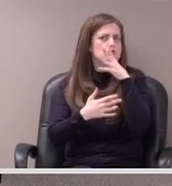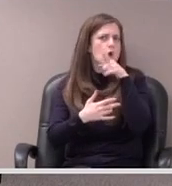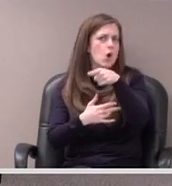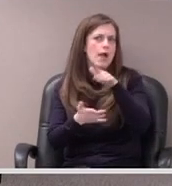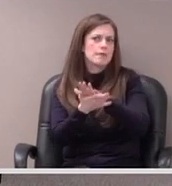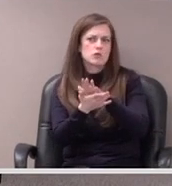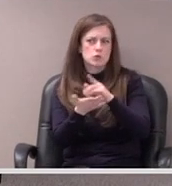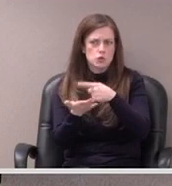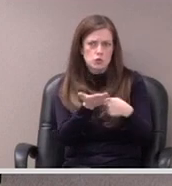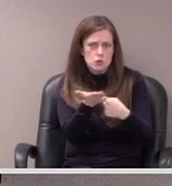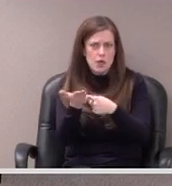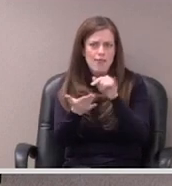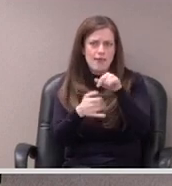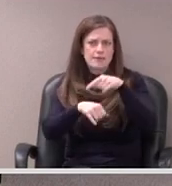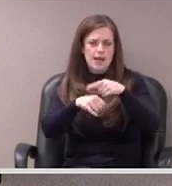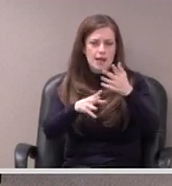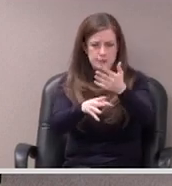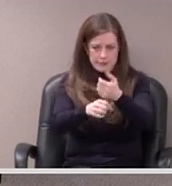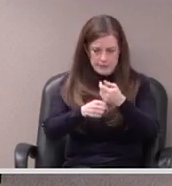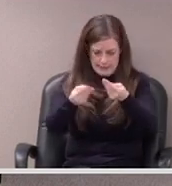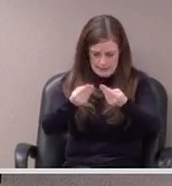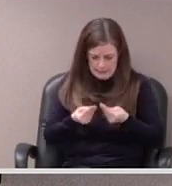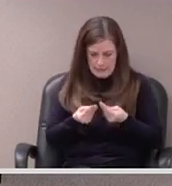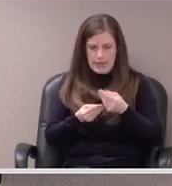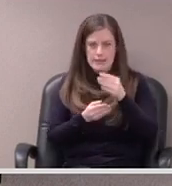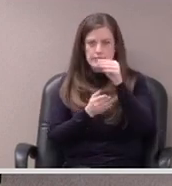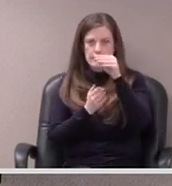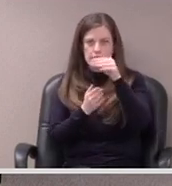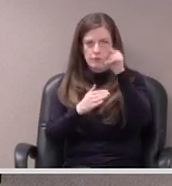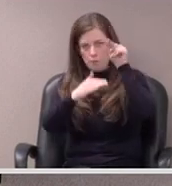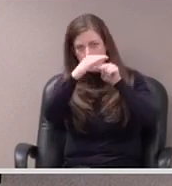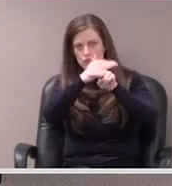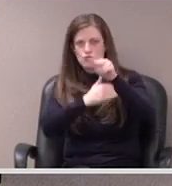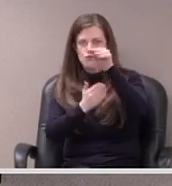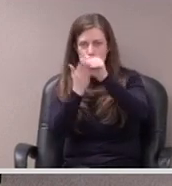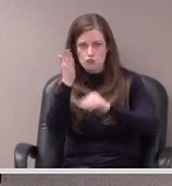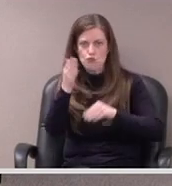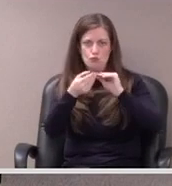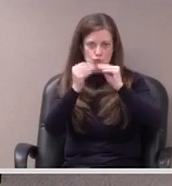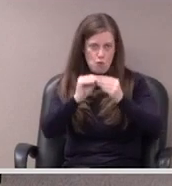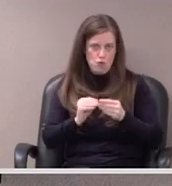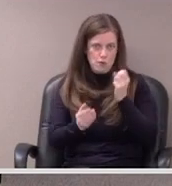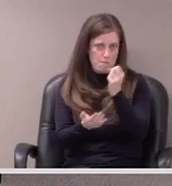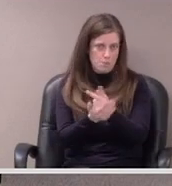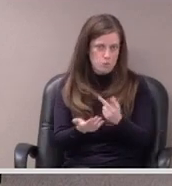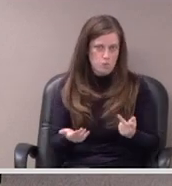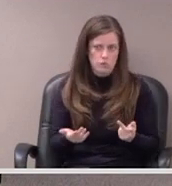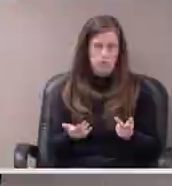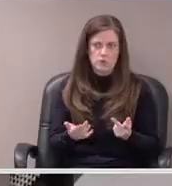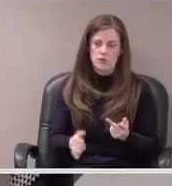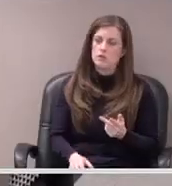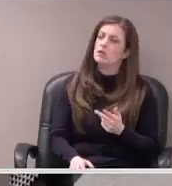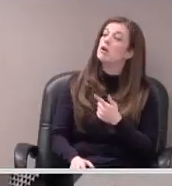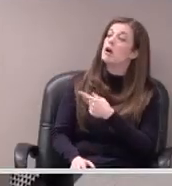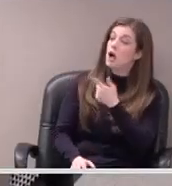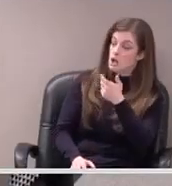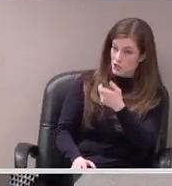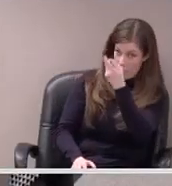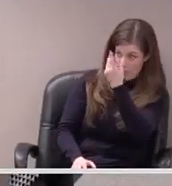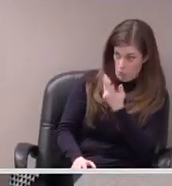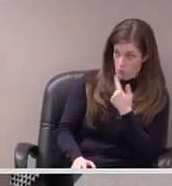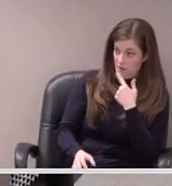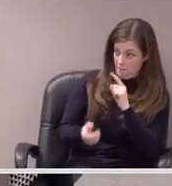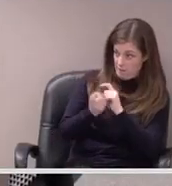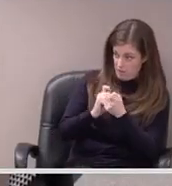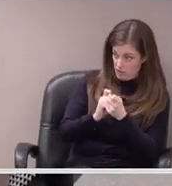still get that allocation or the enrollment projection approved? As soon as we're aware of a change, we will